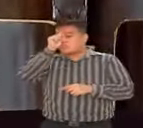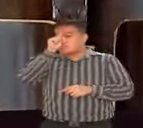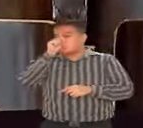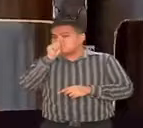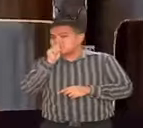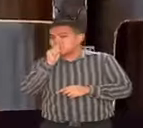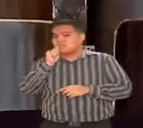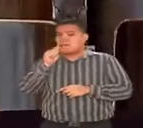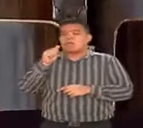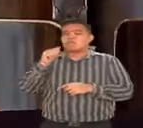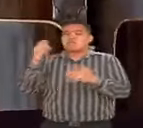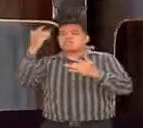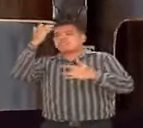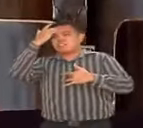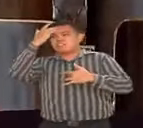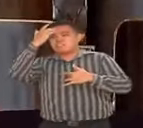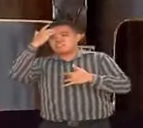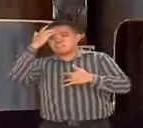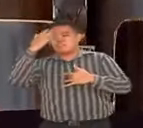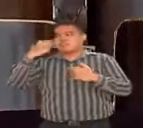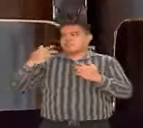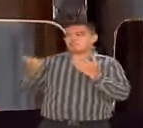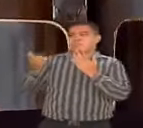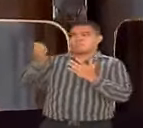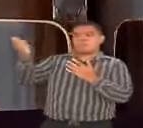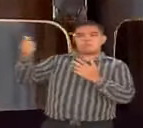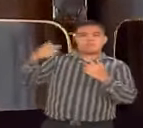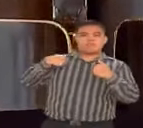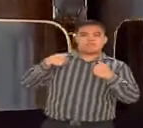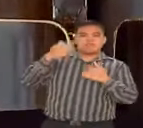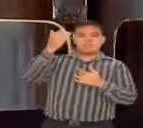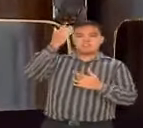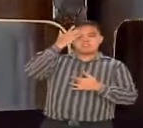already. Signaan ni siya COVID.